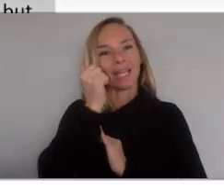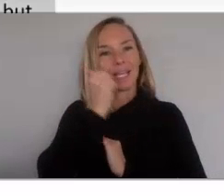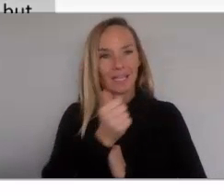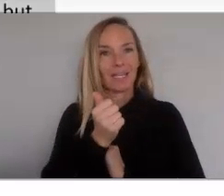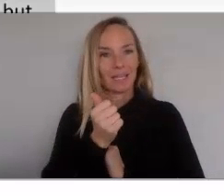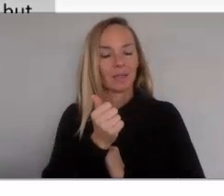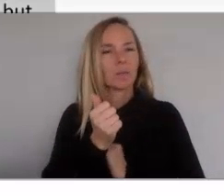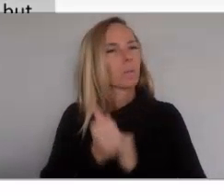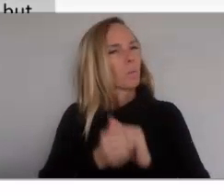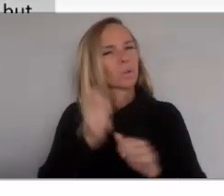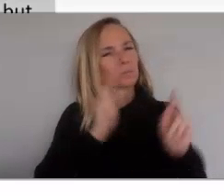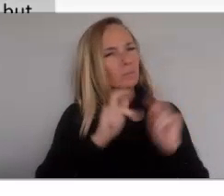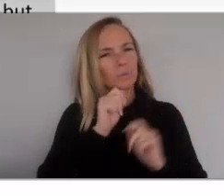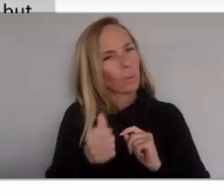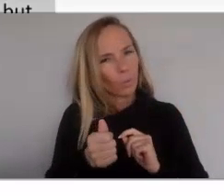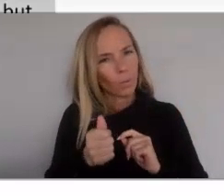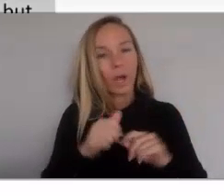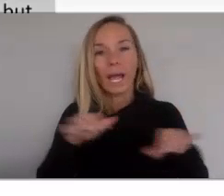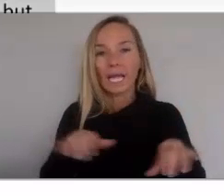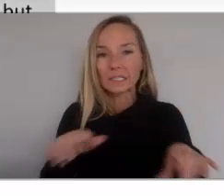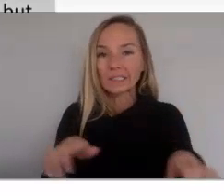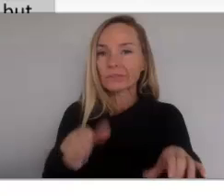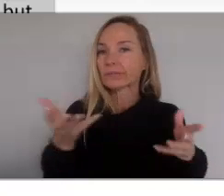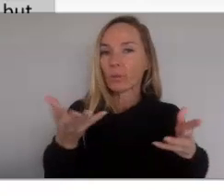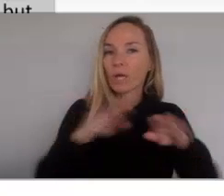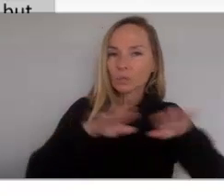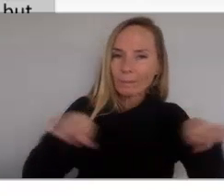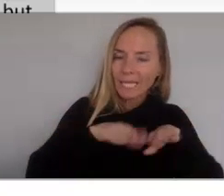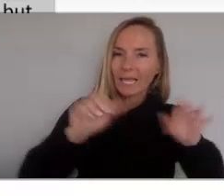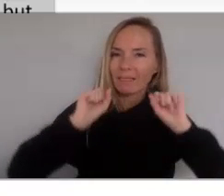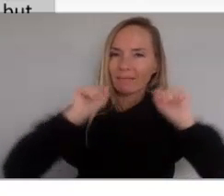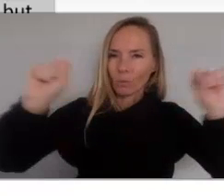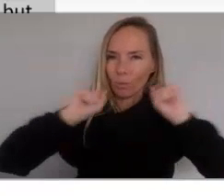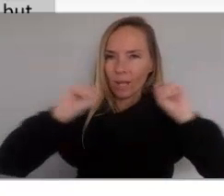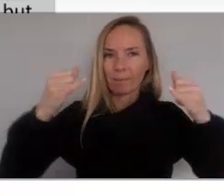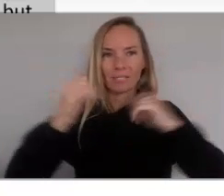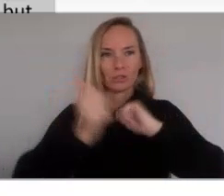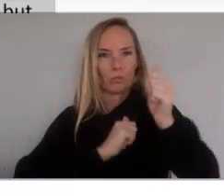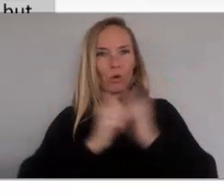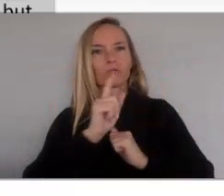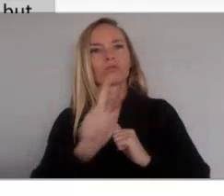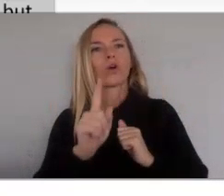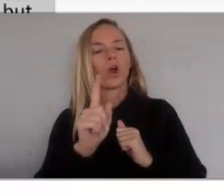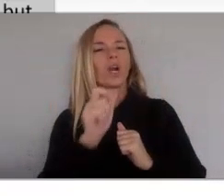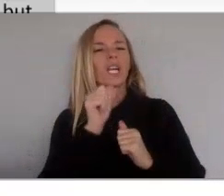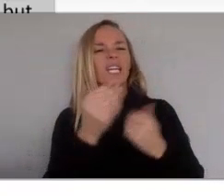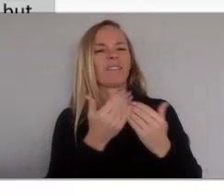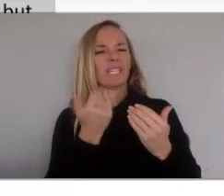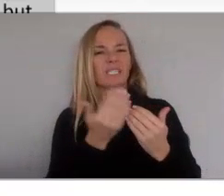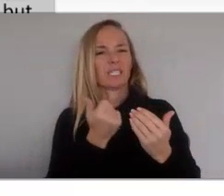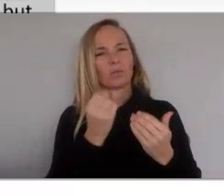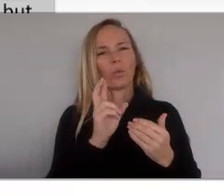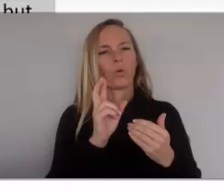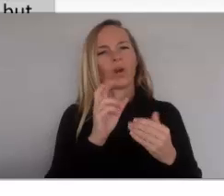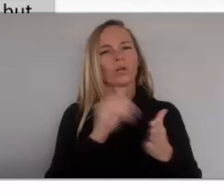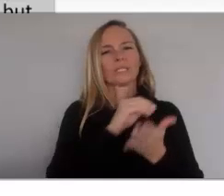20 minutes daily, but most people do not. Activities like swimming, lifting weights, and playing sports are often inconvenient